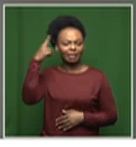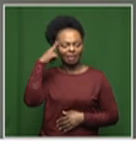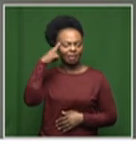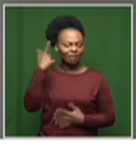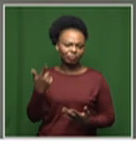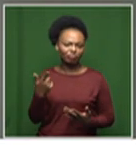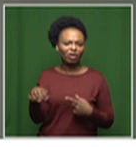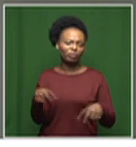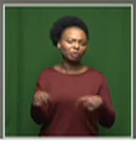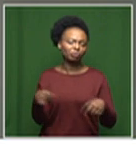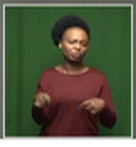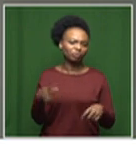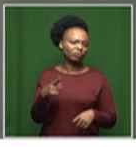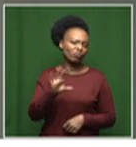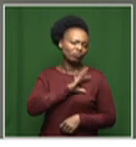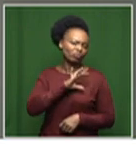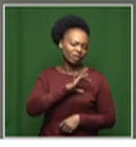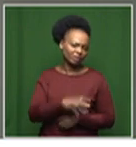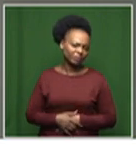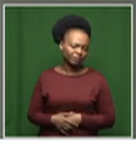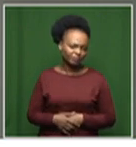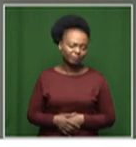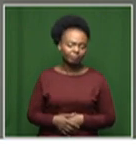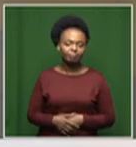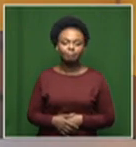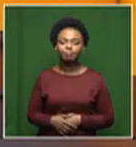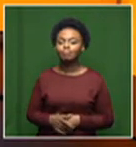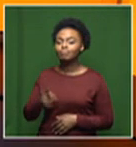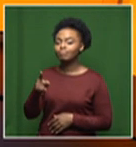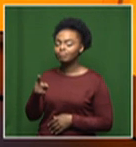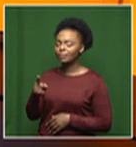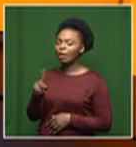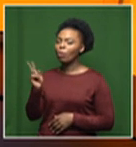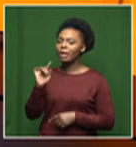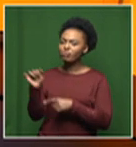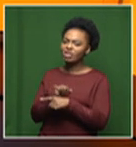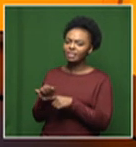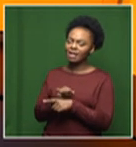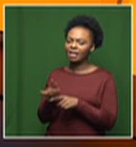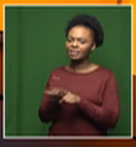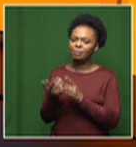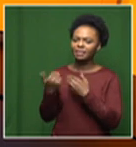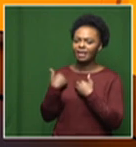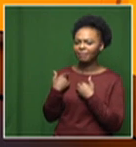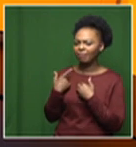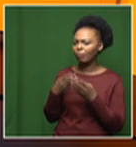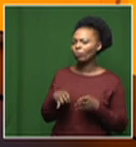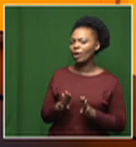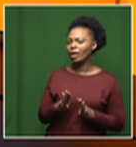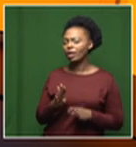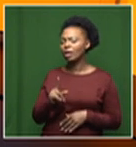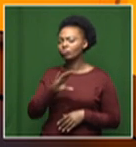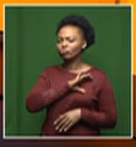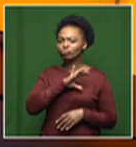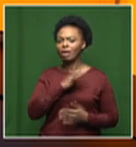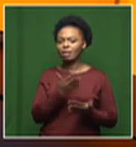most protection for consumers. So, Ilonka, what are some of the practical and safer methods users can actually apply